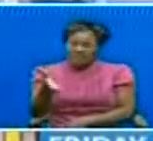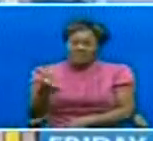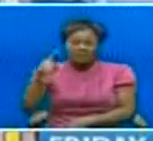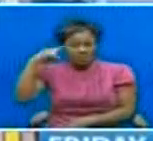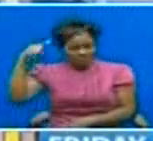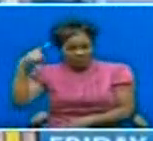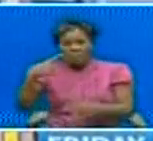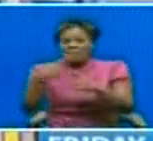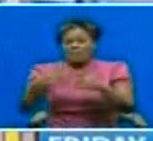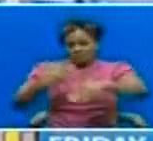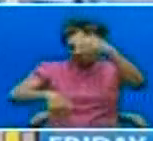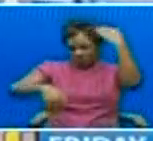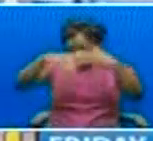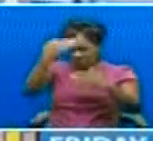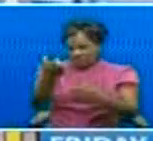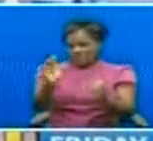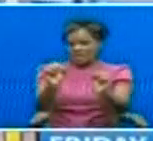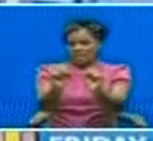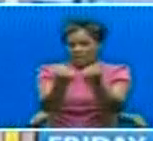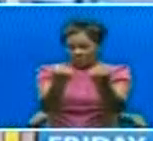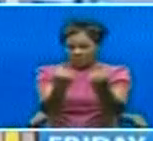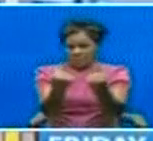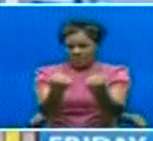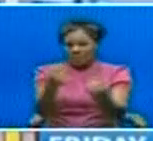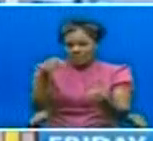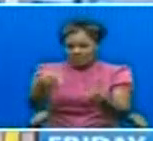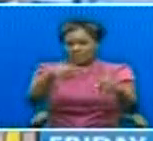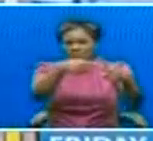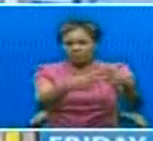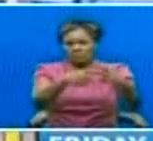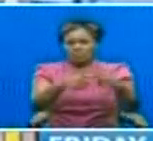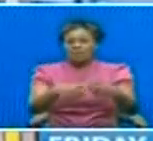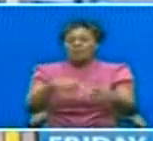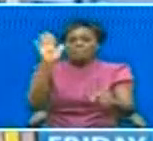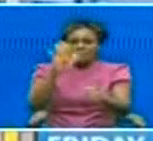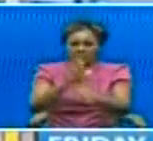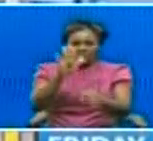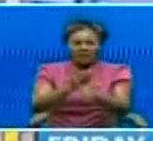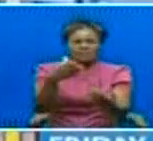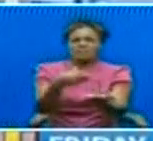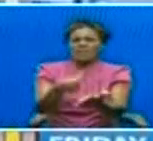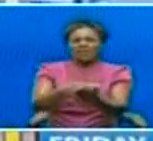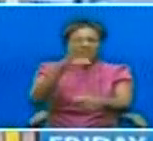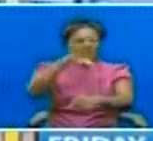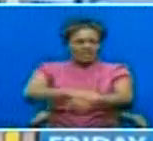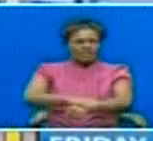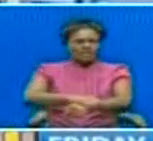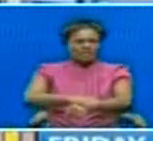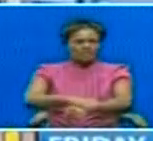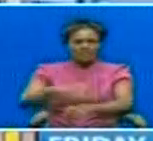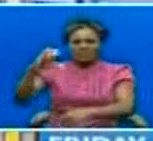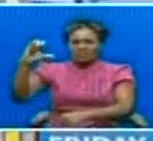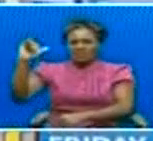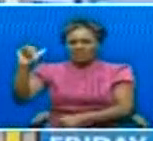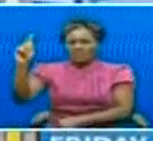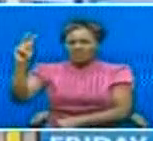but professionalism is what has turned this industry into a multi-billion shilling industry. Cynthia